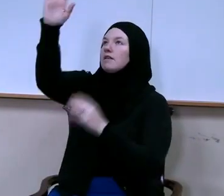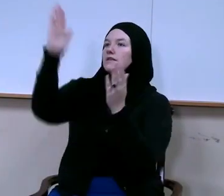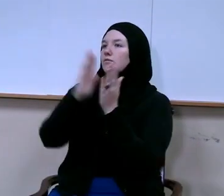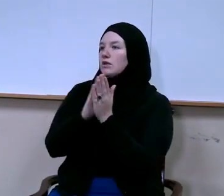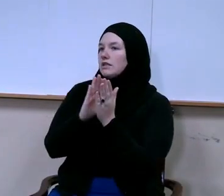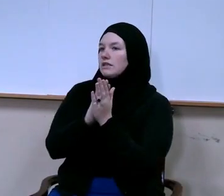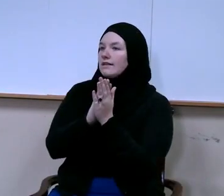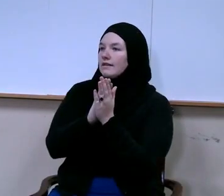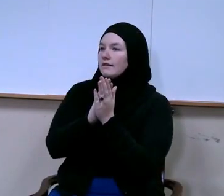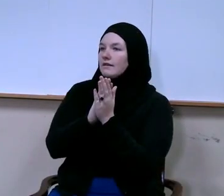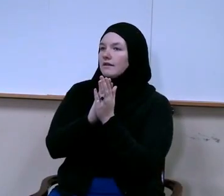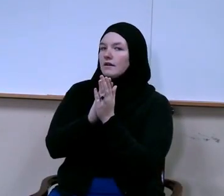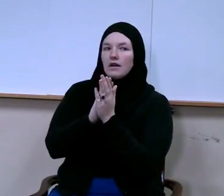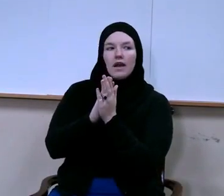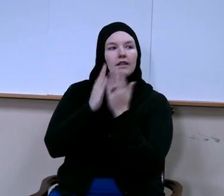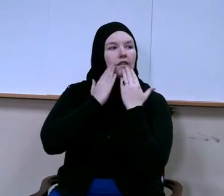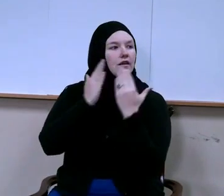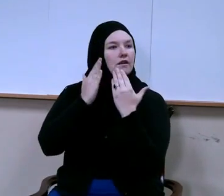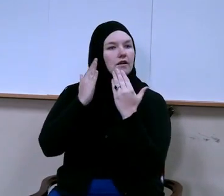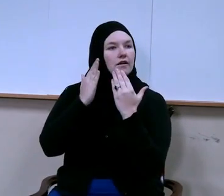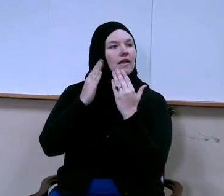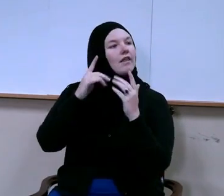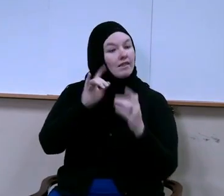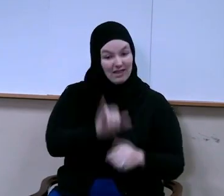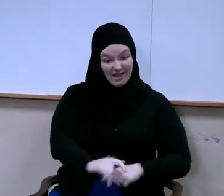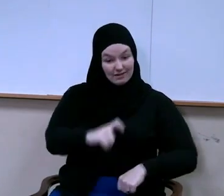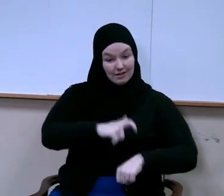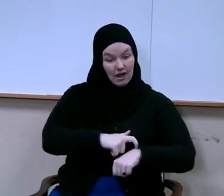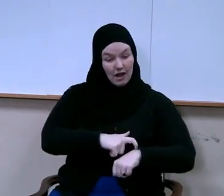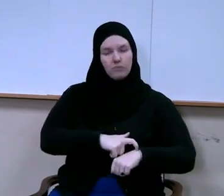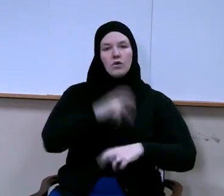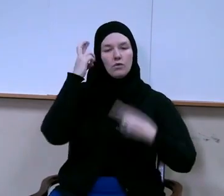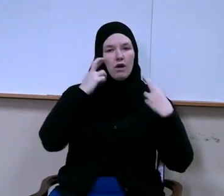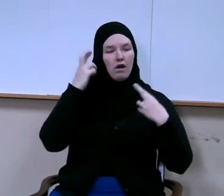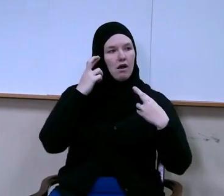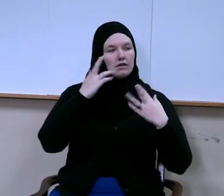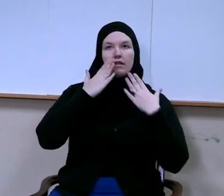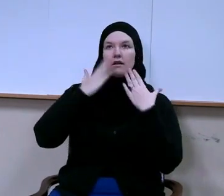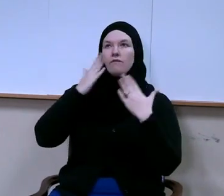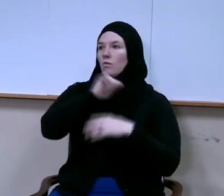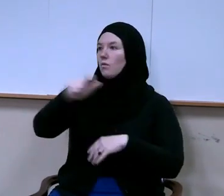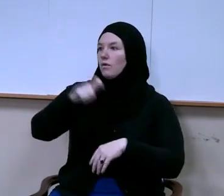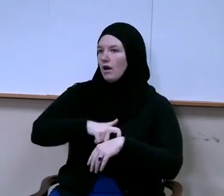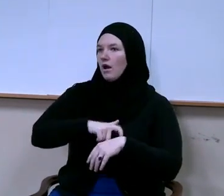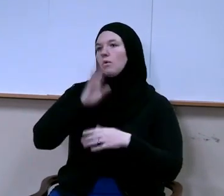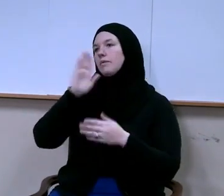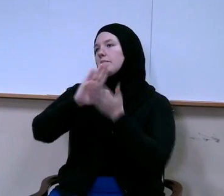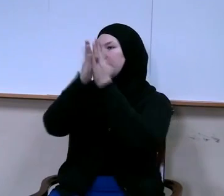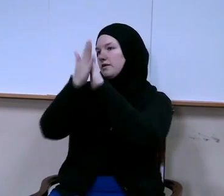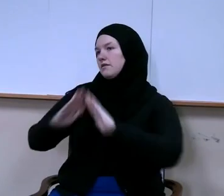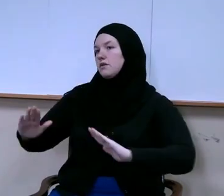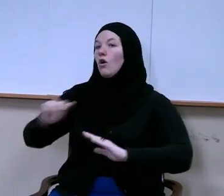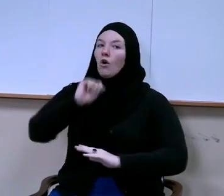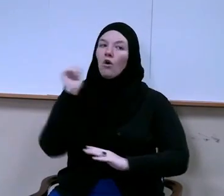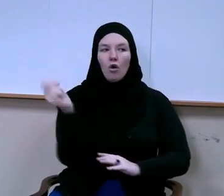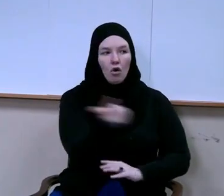praise. And then and only then we will be in harmony with the rest of His creation. Because all of the